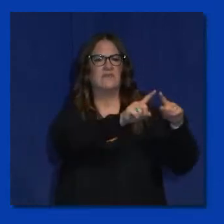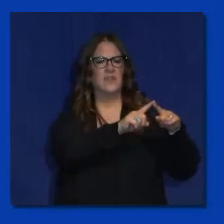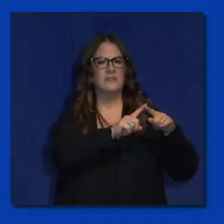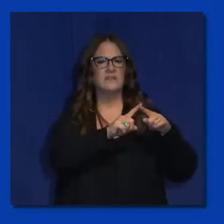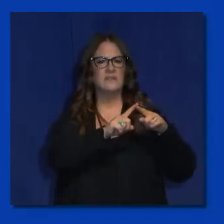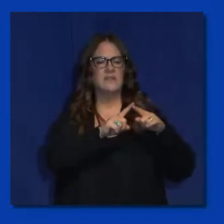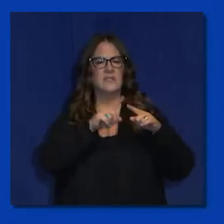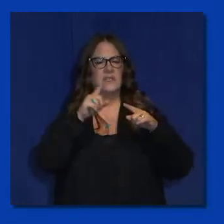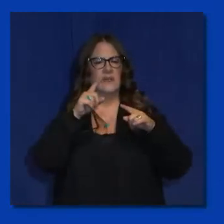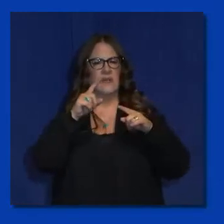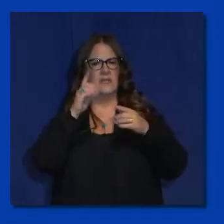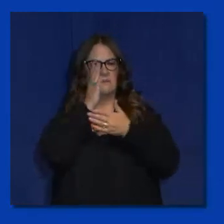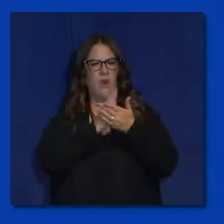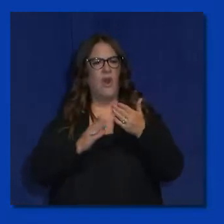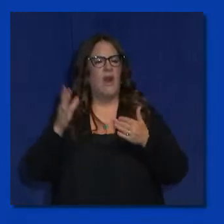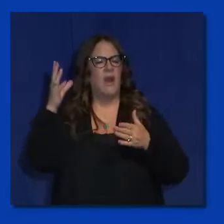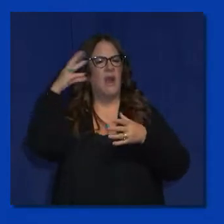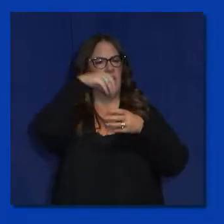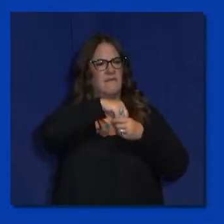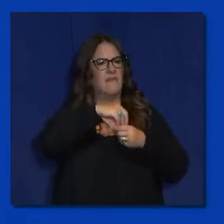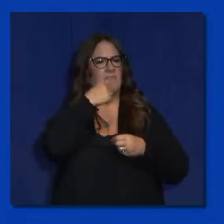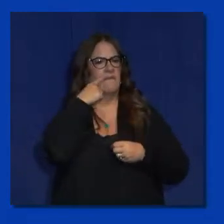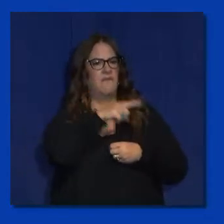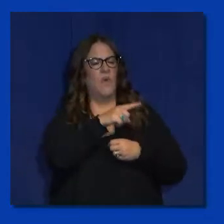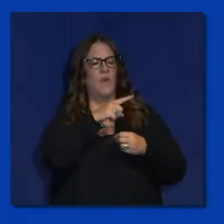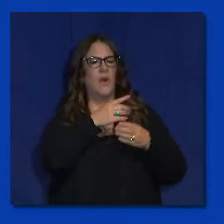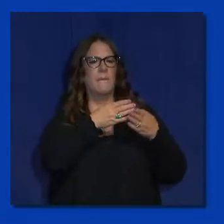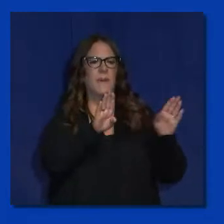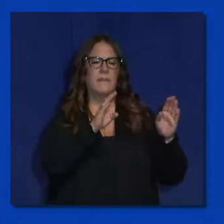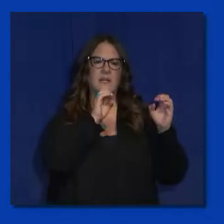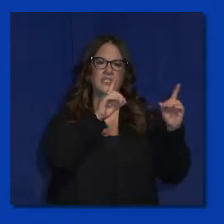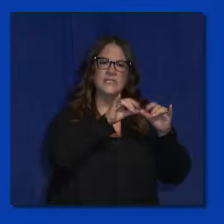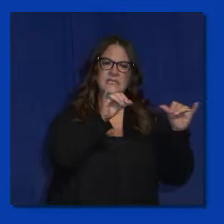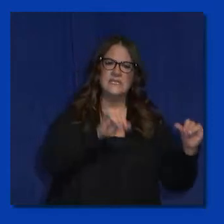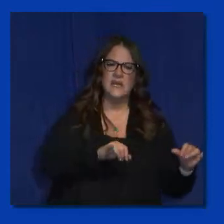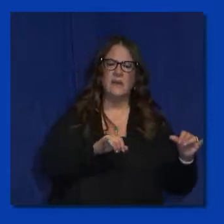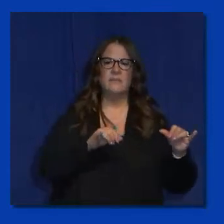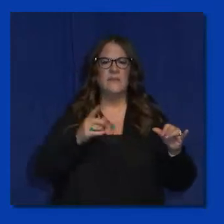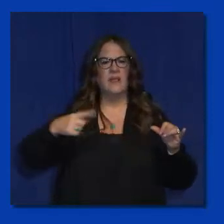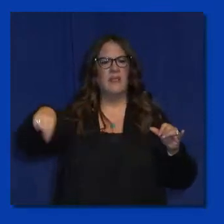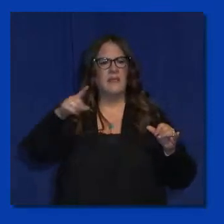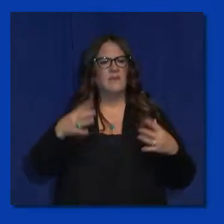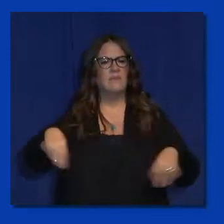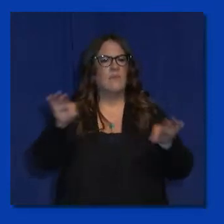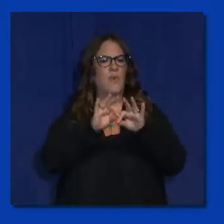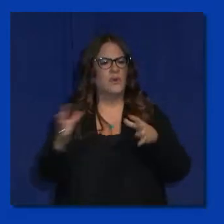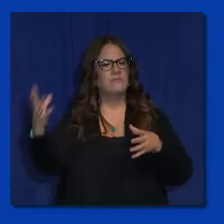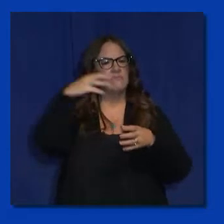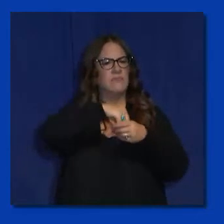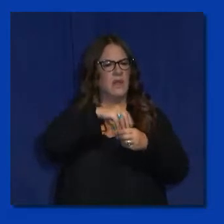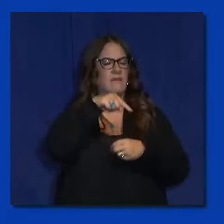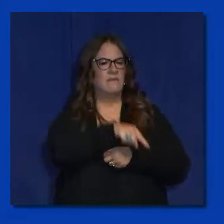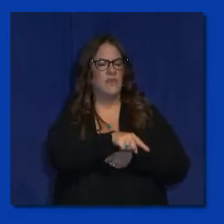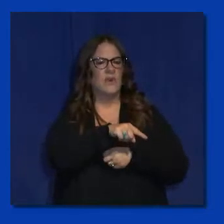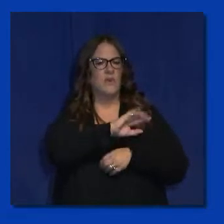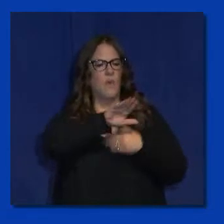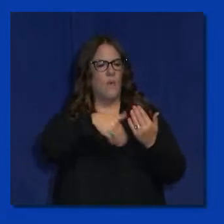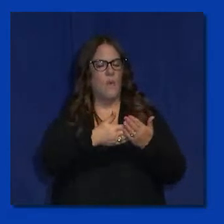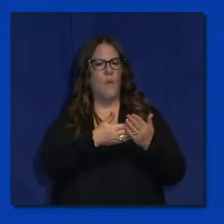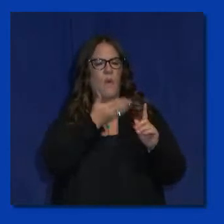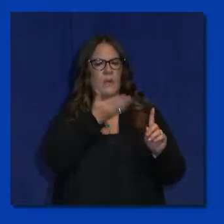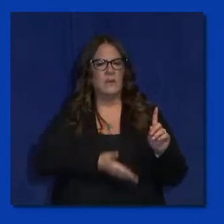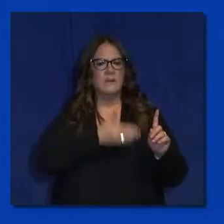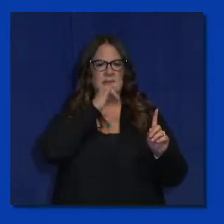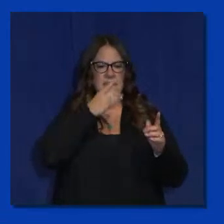person focus to our public education system. We also, as I noted in the May revise, we're truing up to